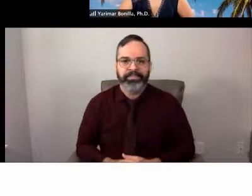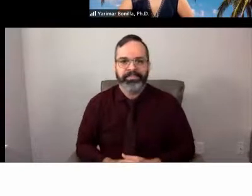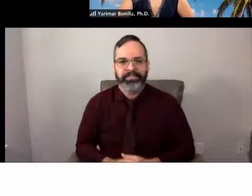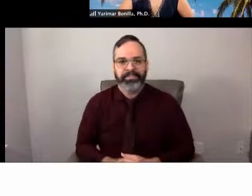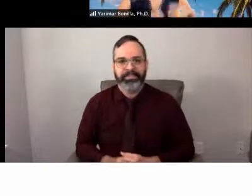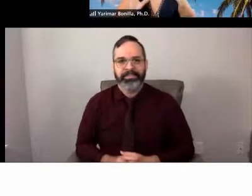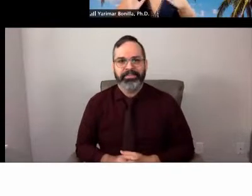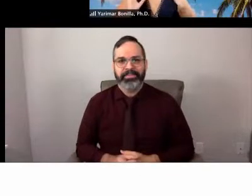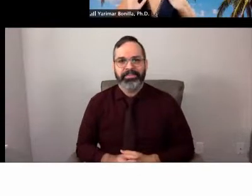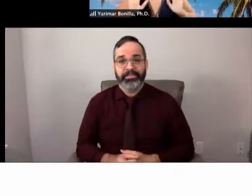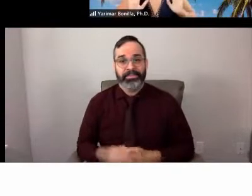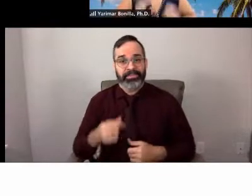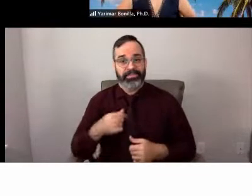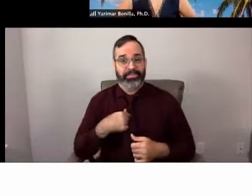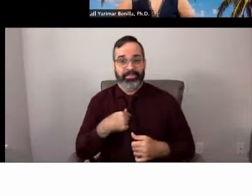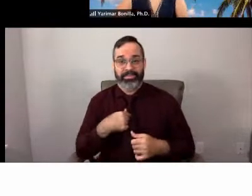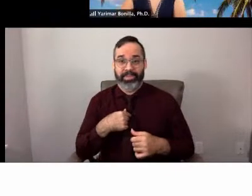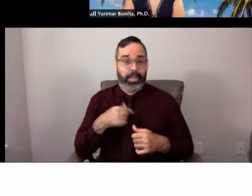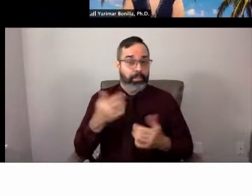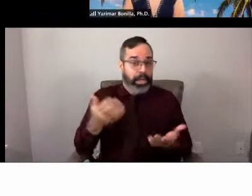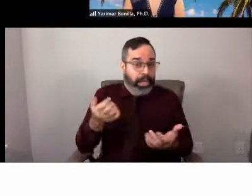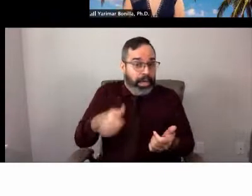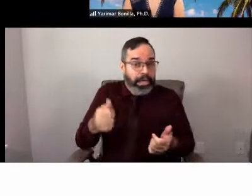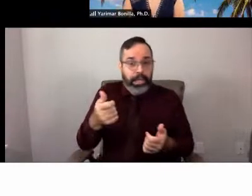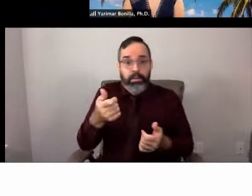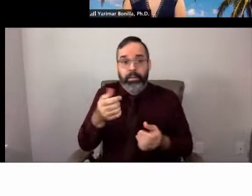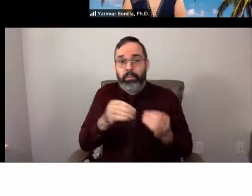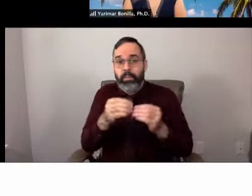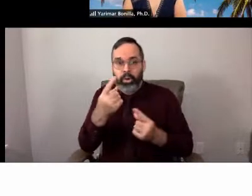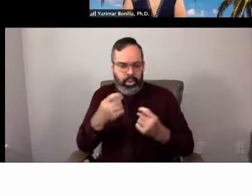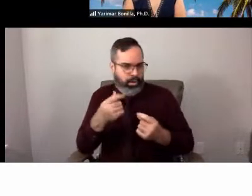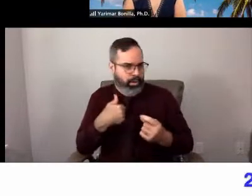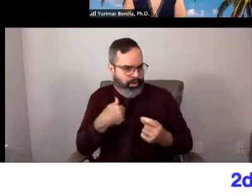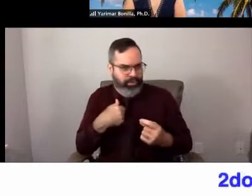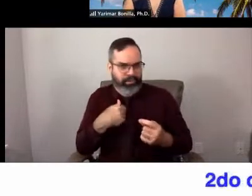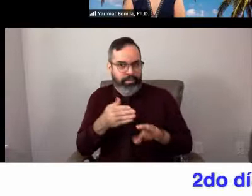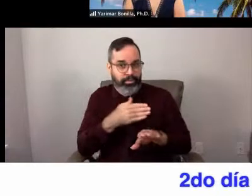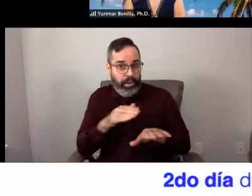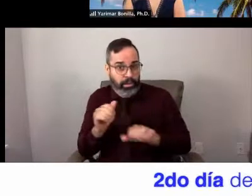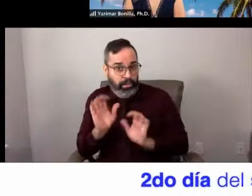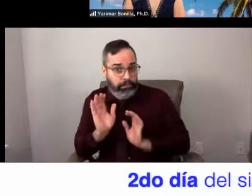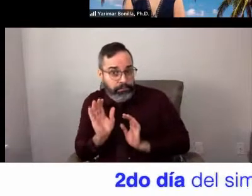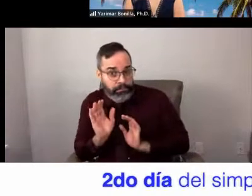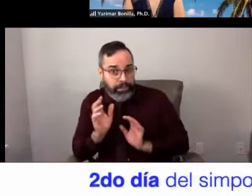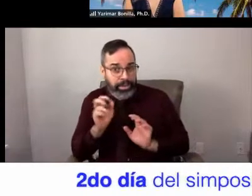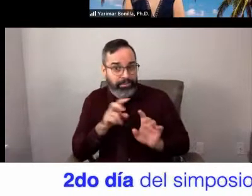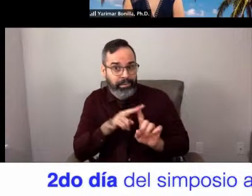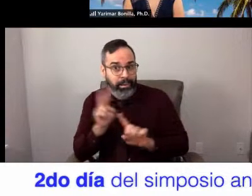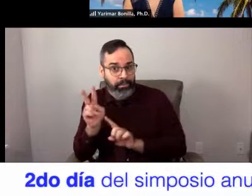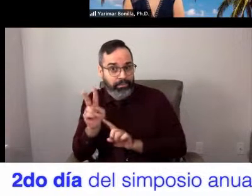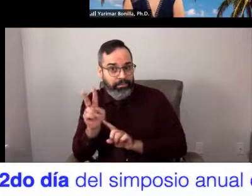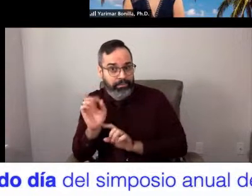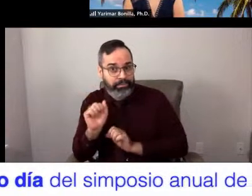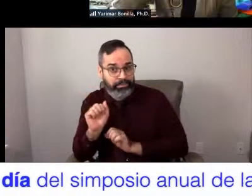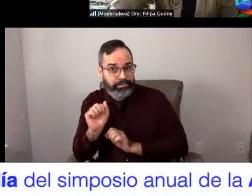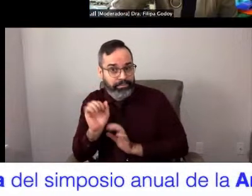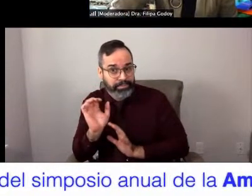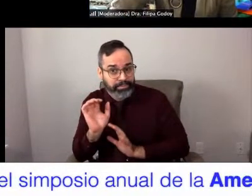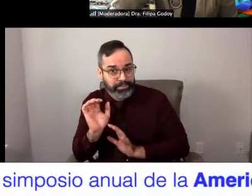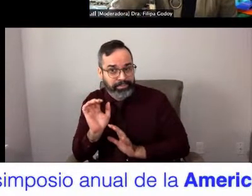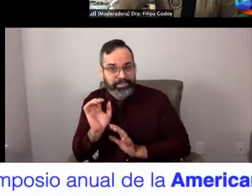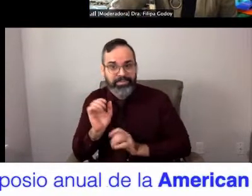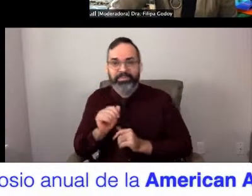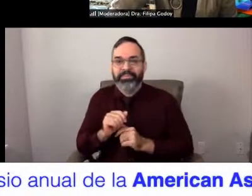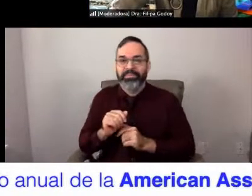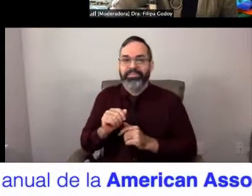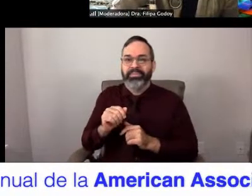And I'm here if there are any other questions for me before I have to log out. Yes, I'd like to pose